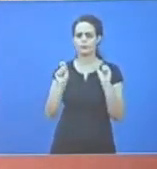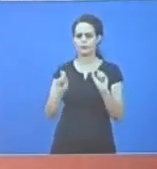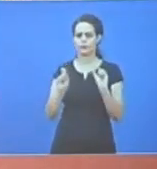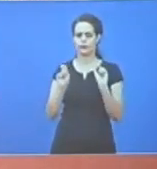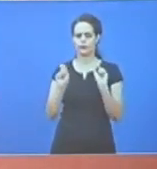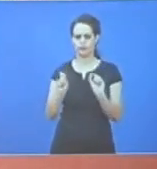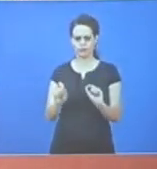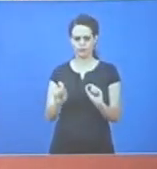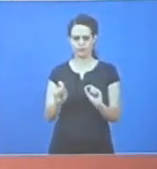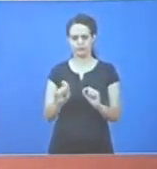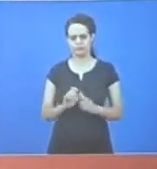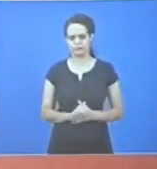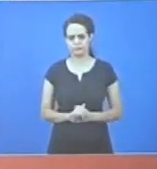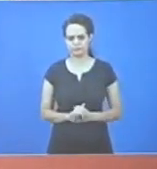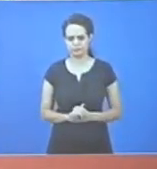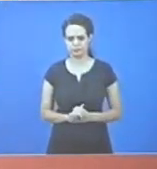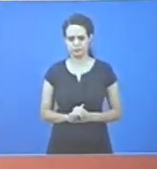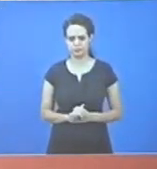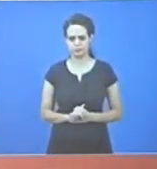First,